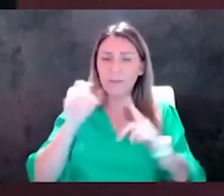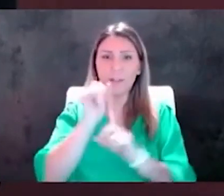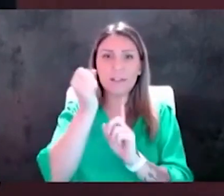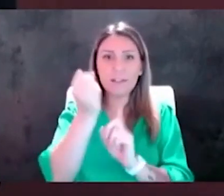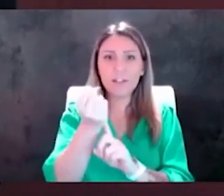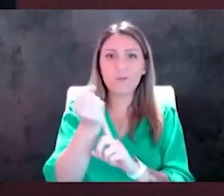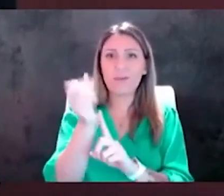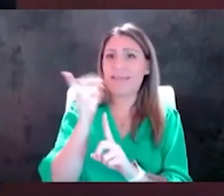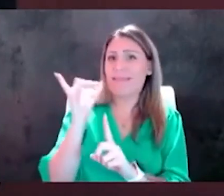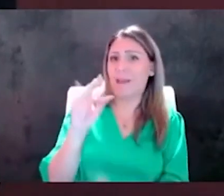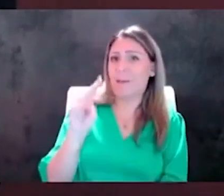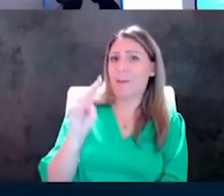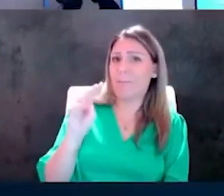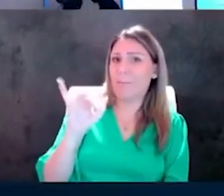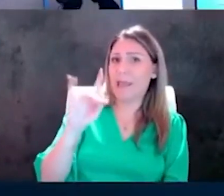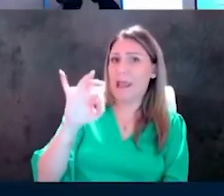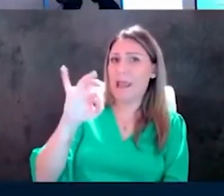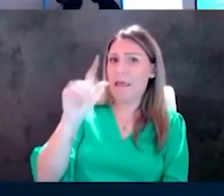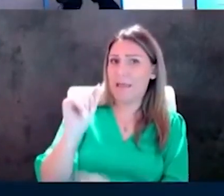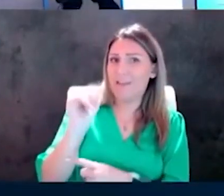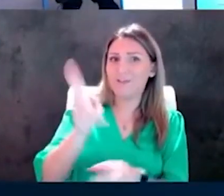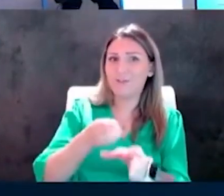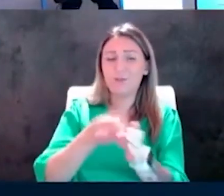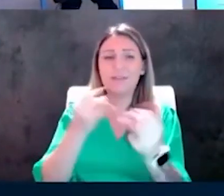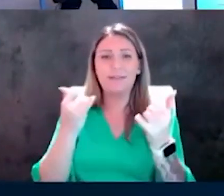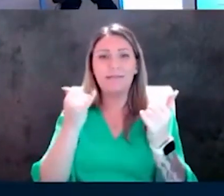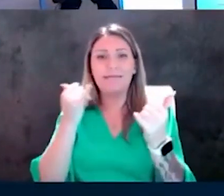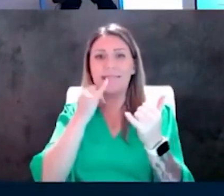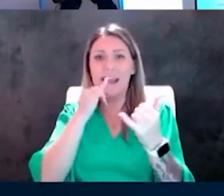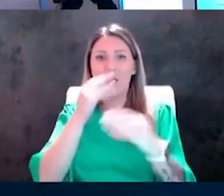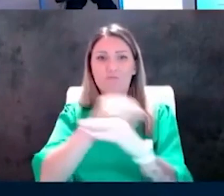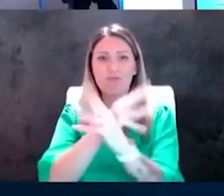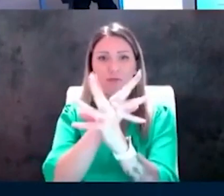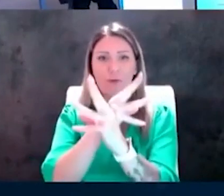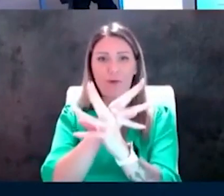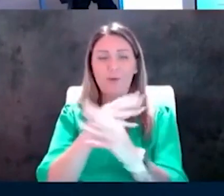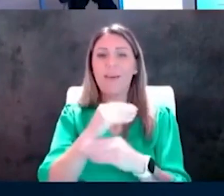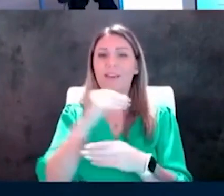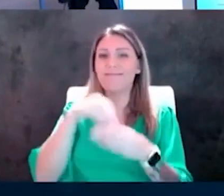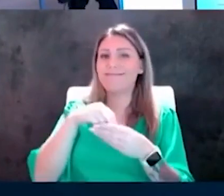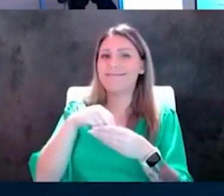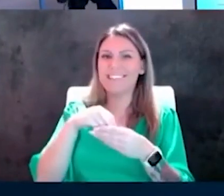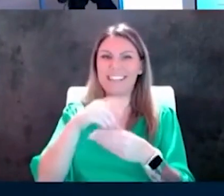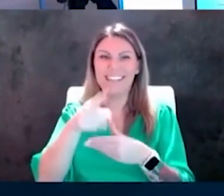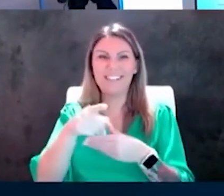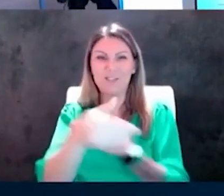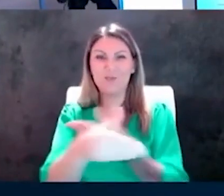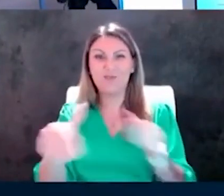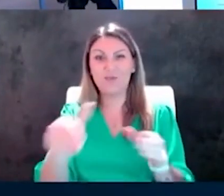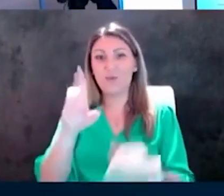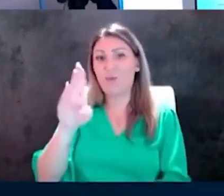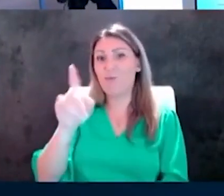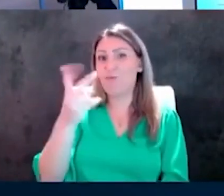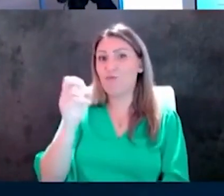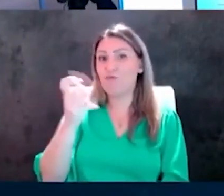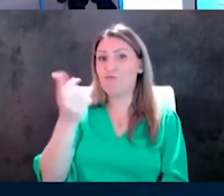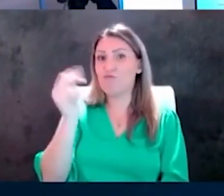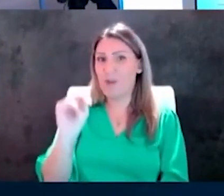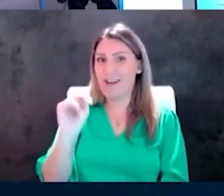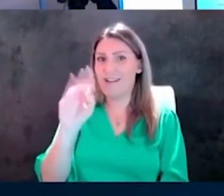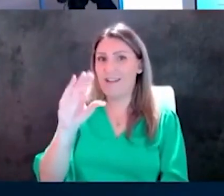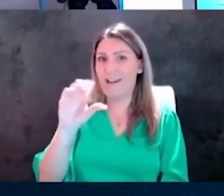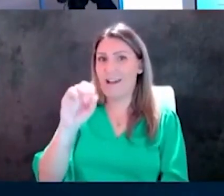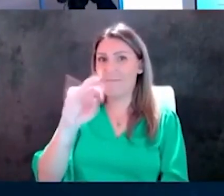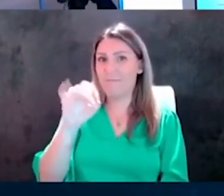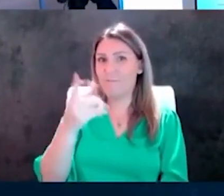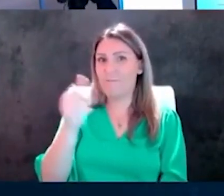has. Mikayla is joining us now remotely, and in our studio is Dr. Brandon Comfort, who's going to talk to us more about this syndrome